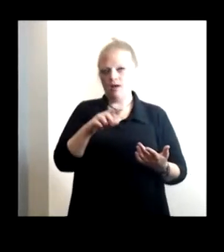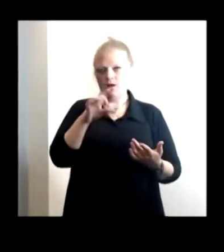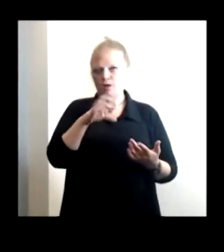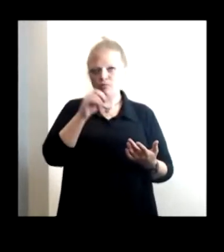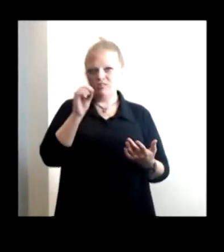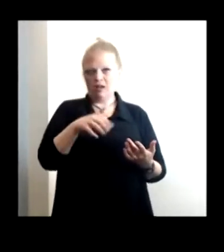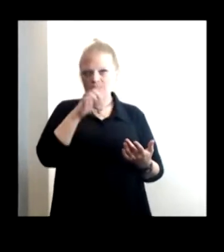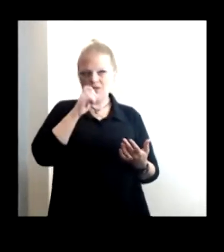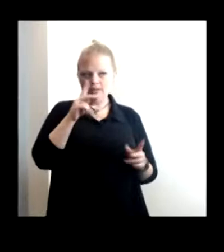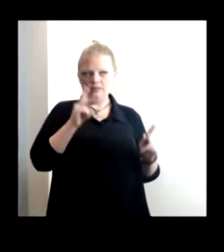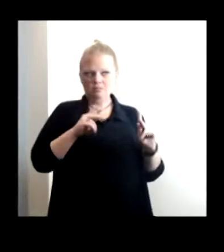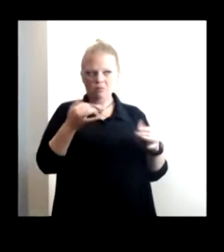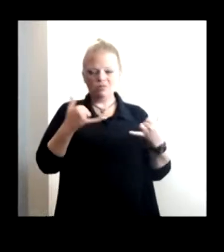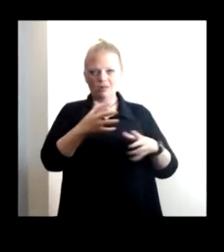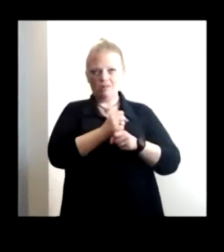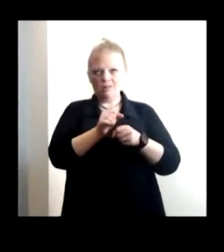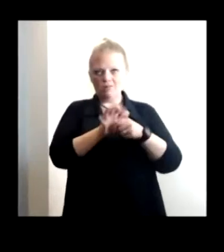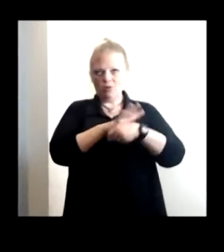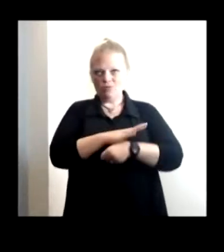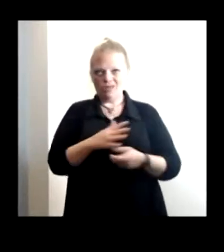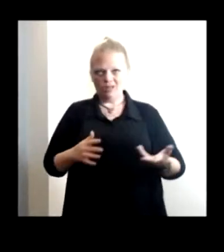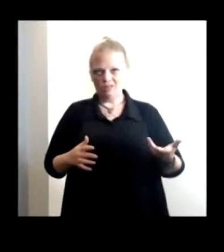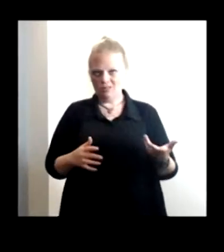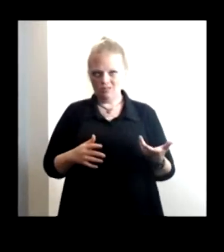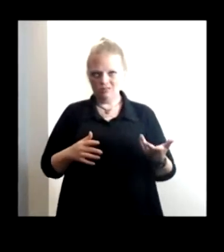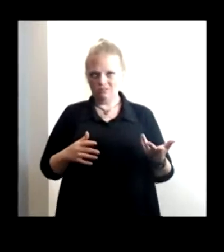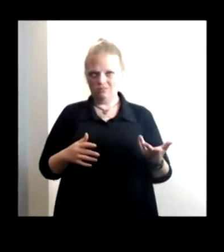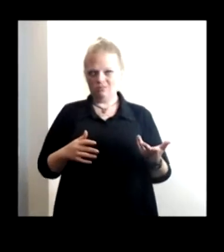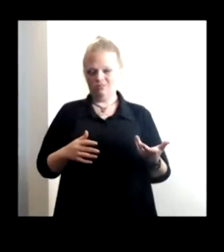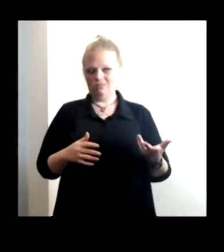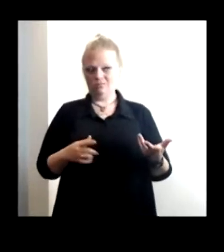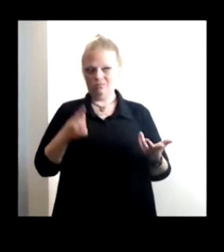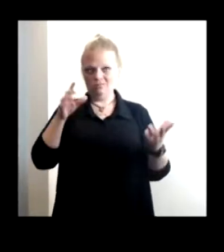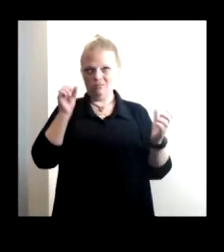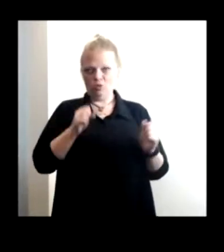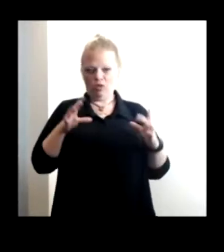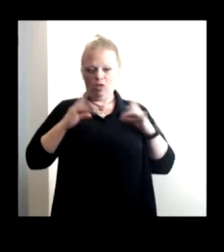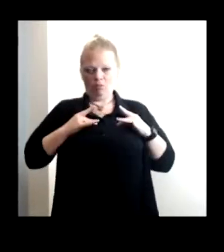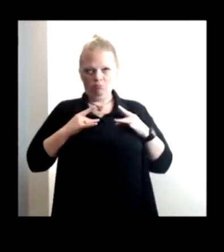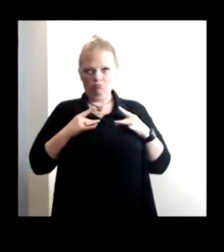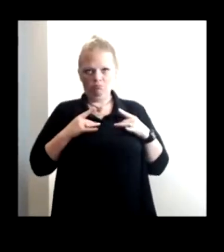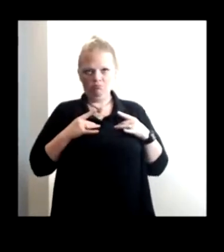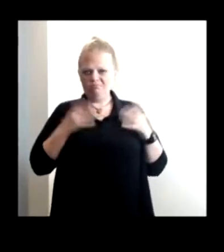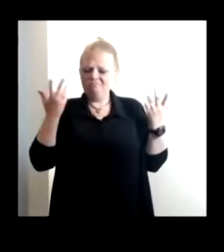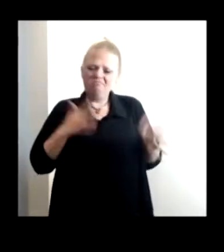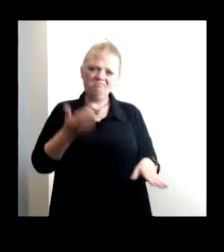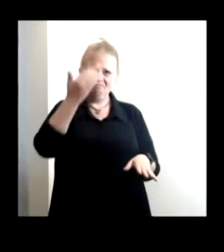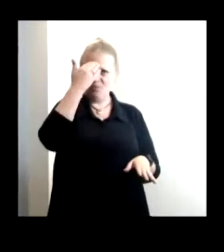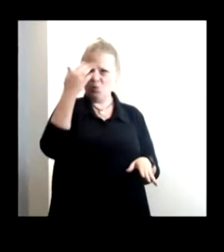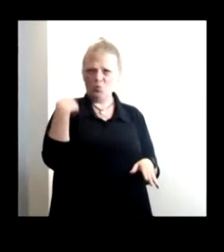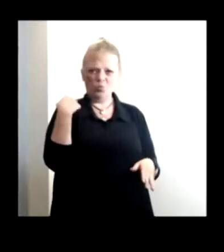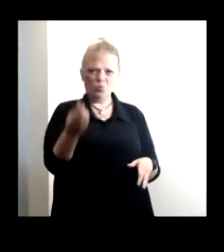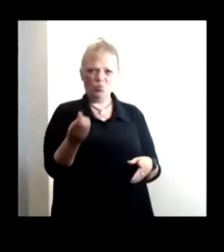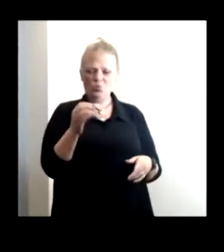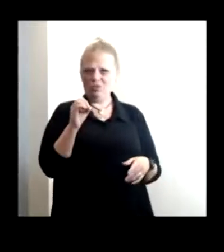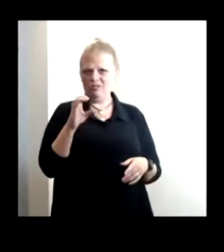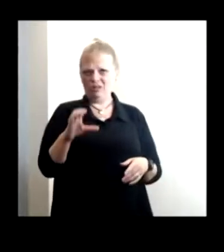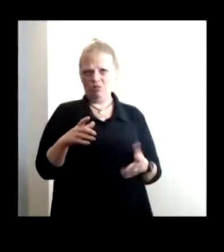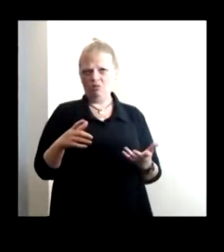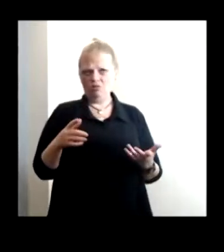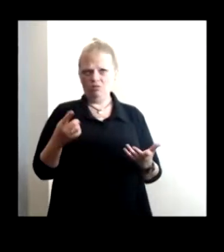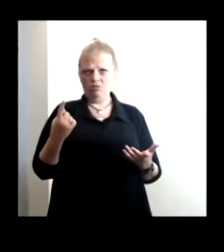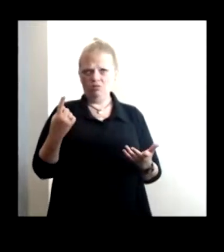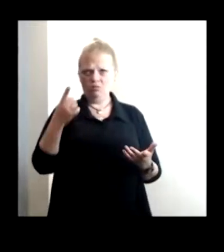because we know people are getting COVID-19 because you can catch it. We've known about that for some time in Erie County. We've had some